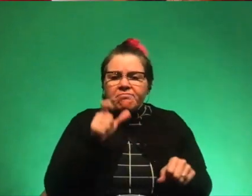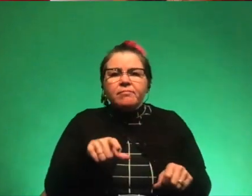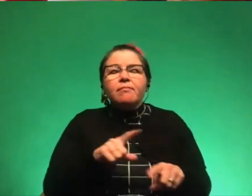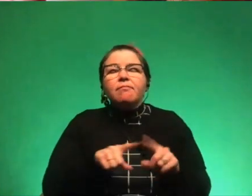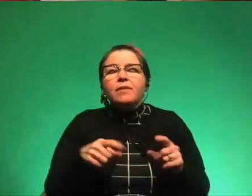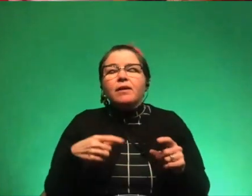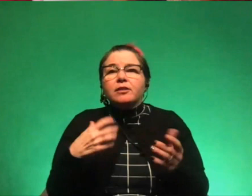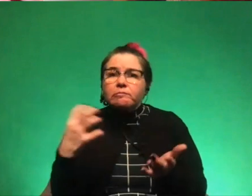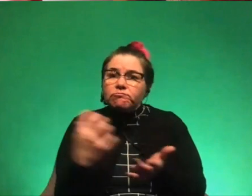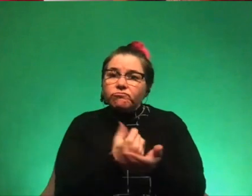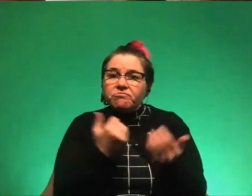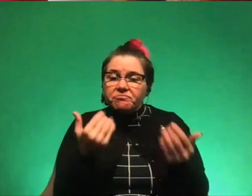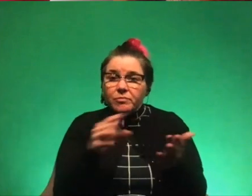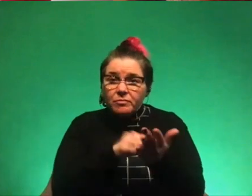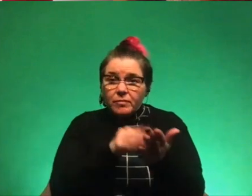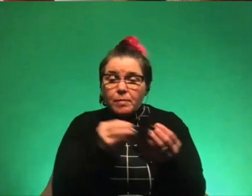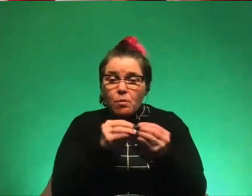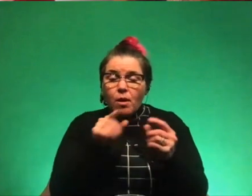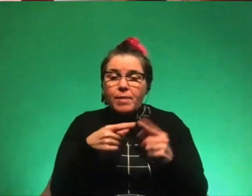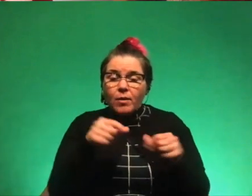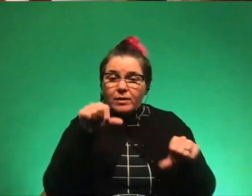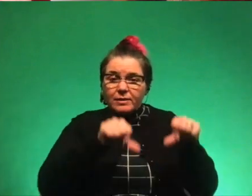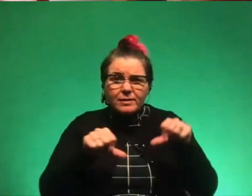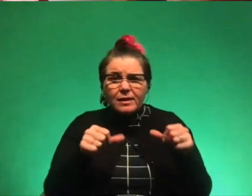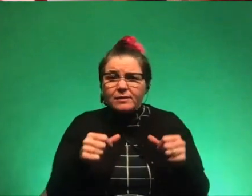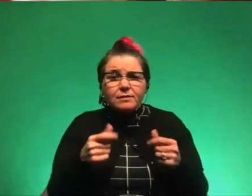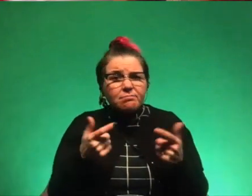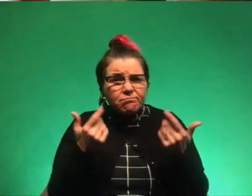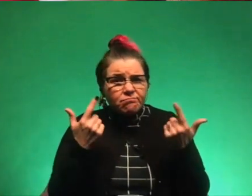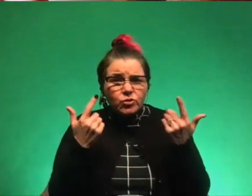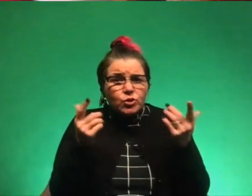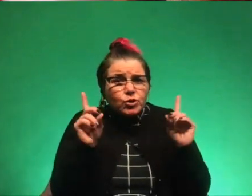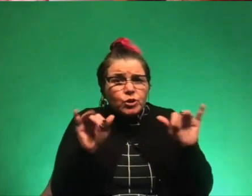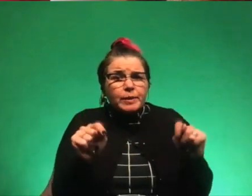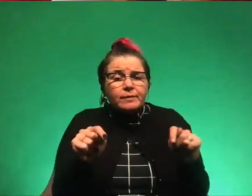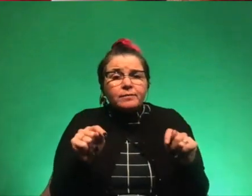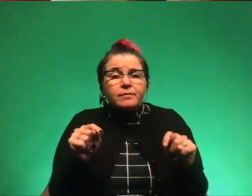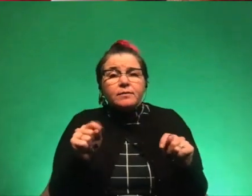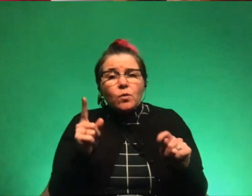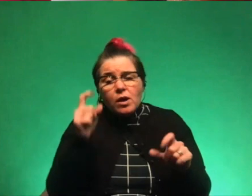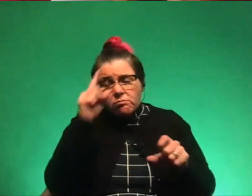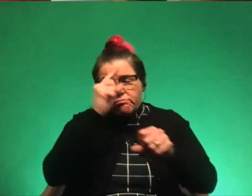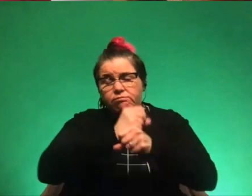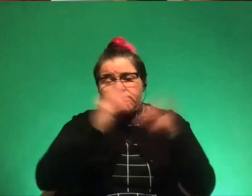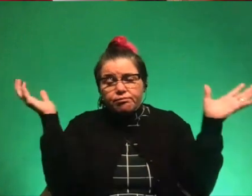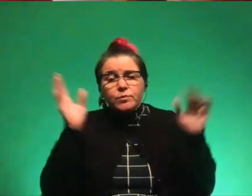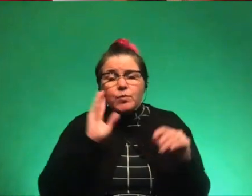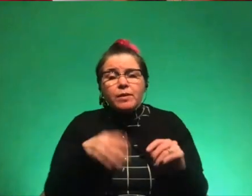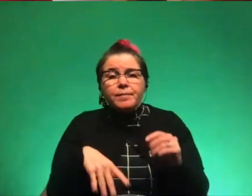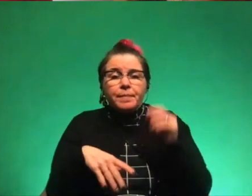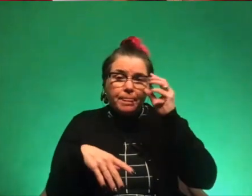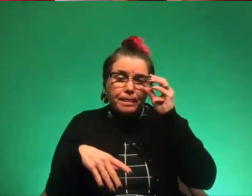the chance to learn a bit more about earth science, absolutely do, because it'll blow your mind and change your